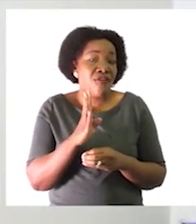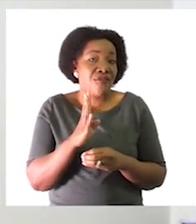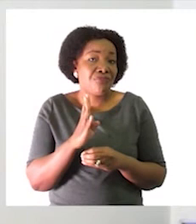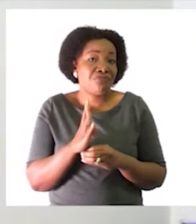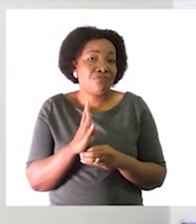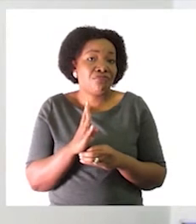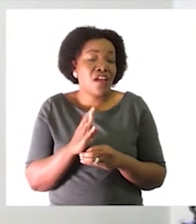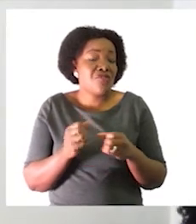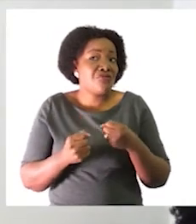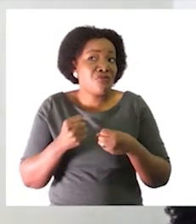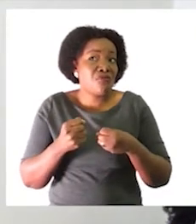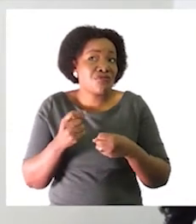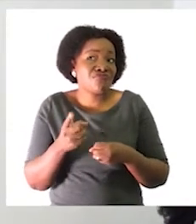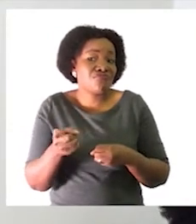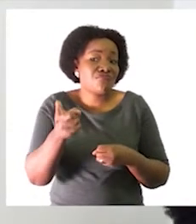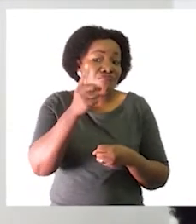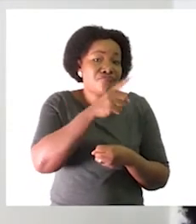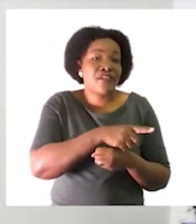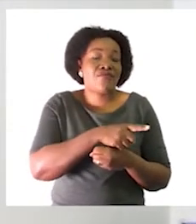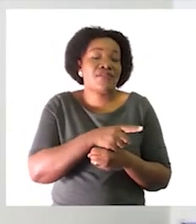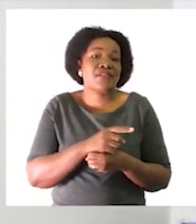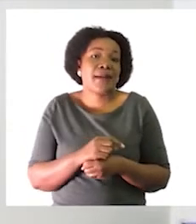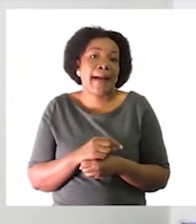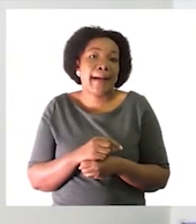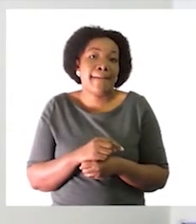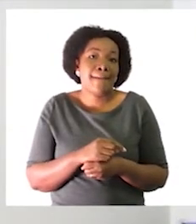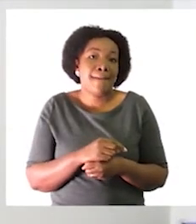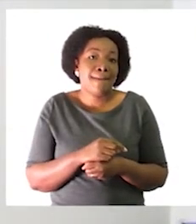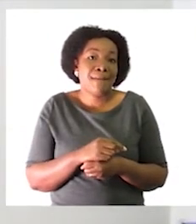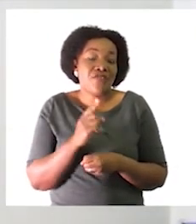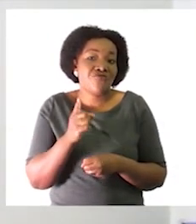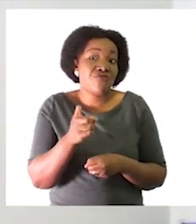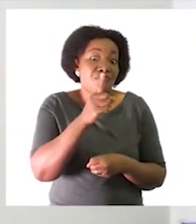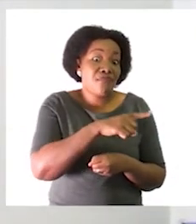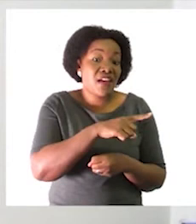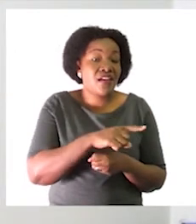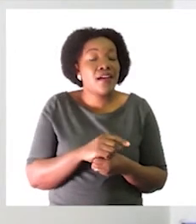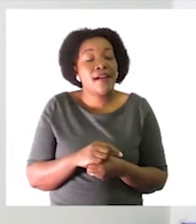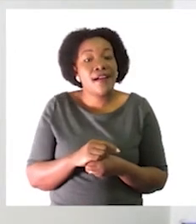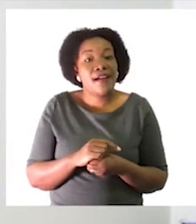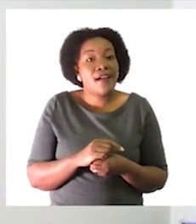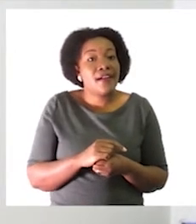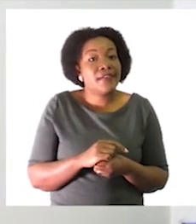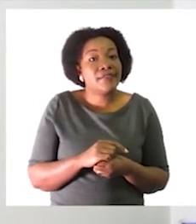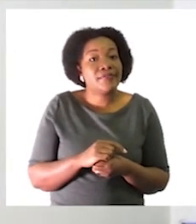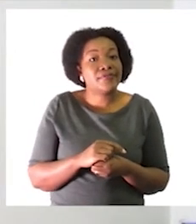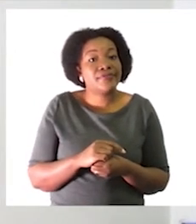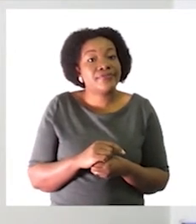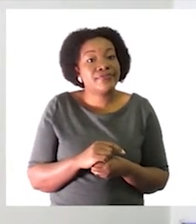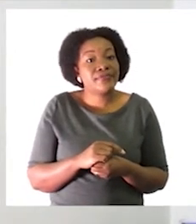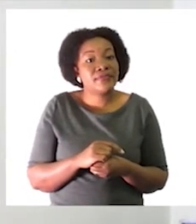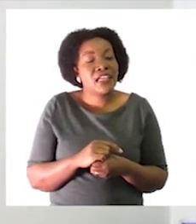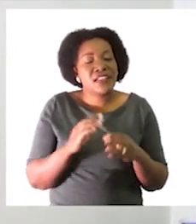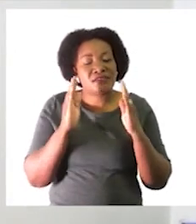4, we always run back. We go backwards. We go backwards. So it